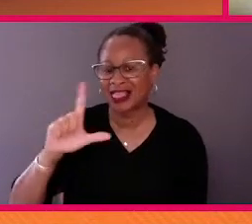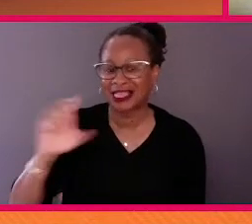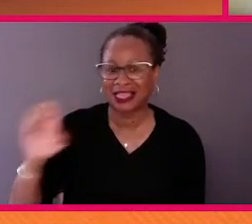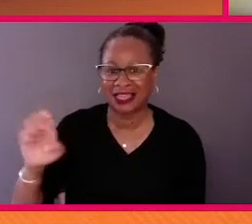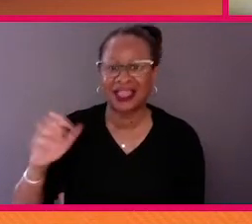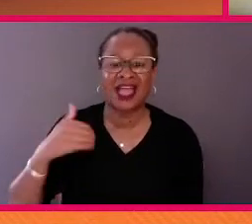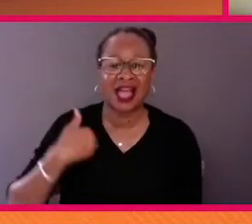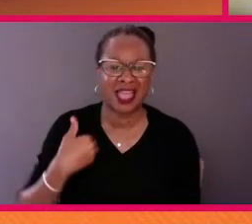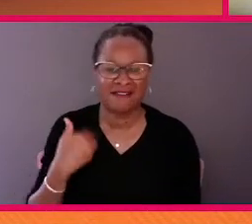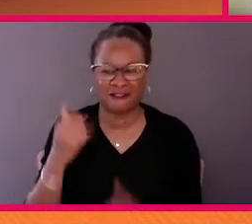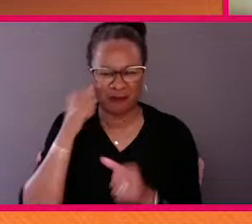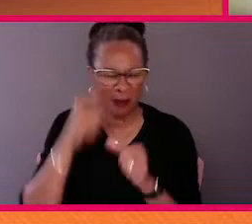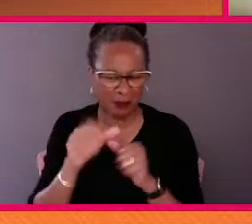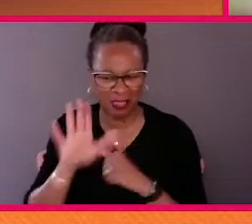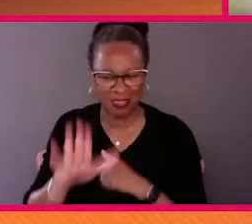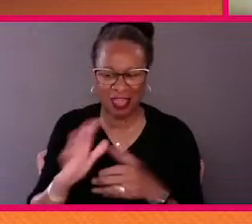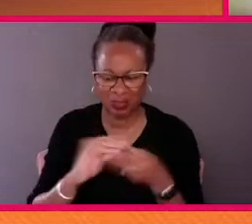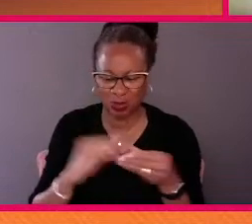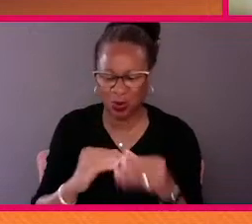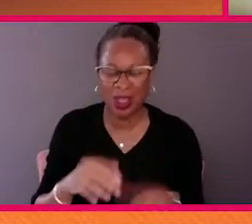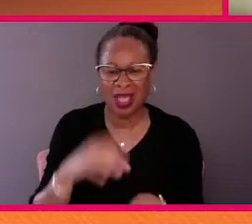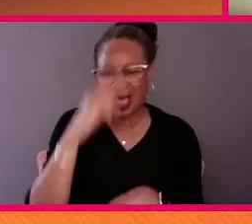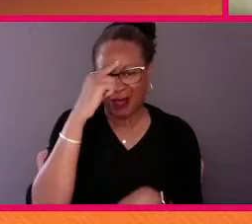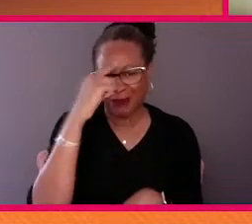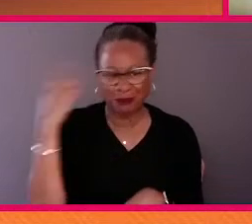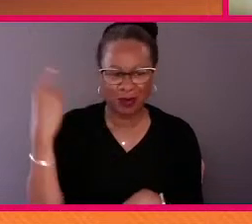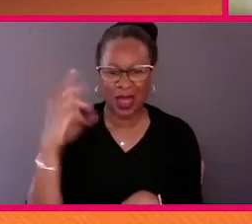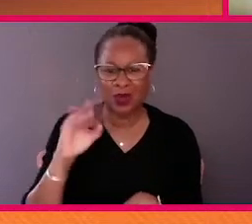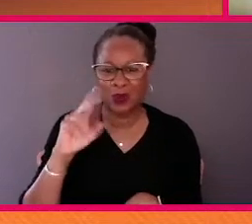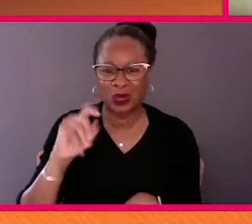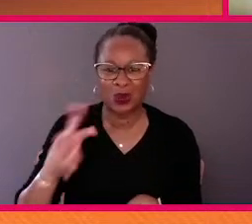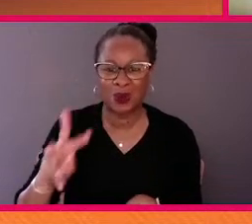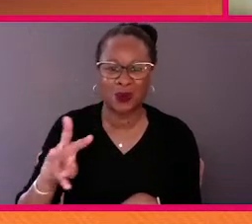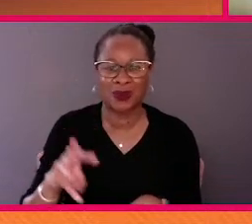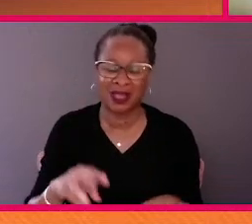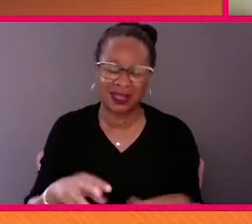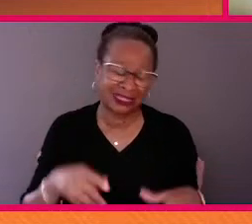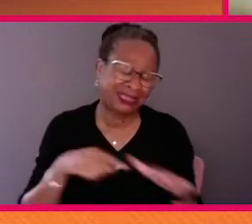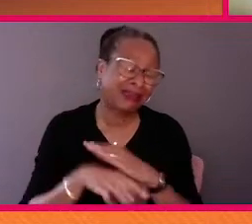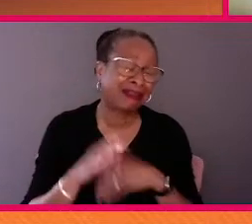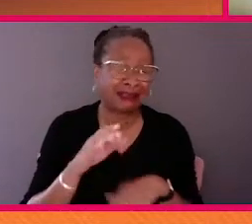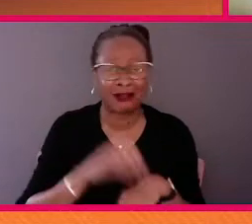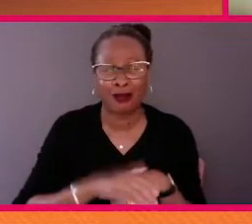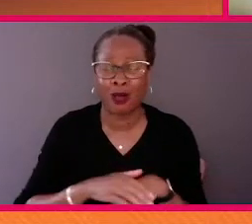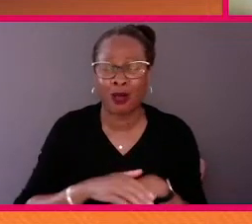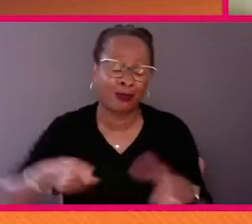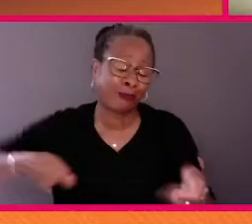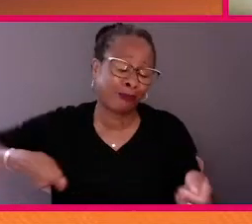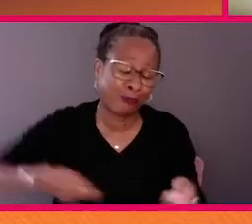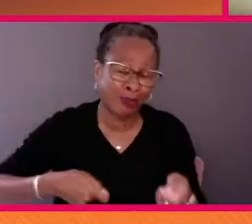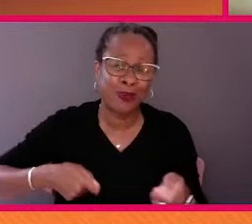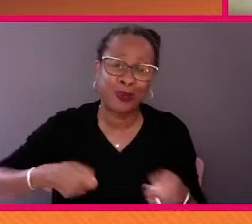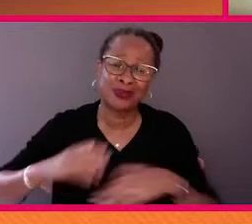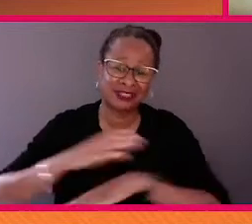Widow, slaying it on the pool table, who was very much an outsized character in the world of